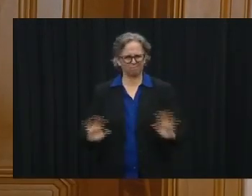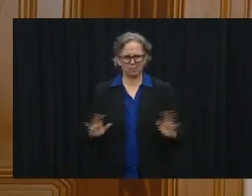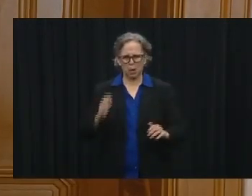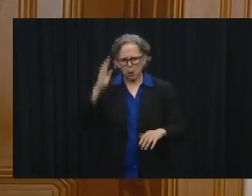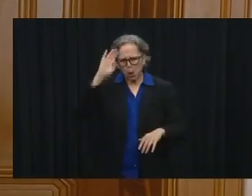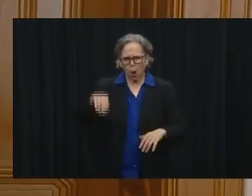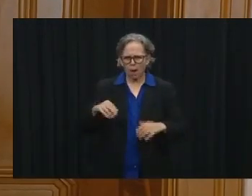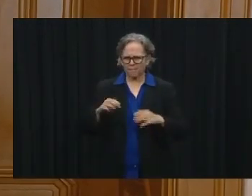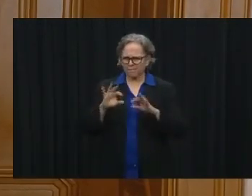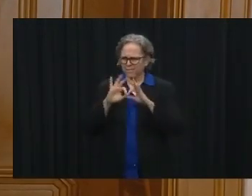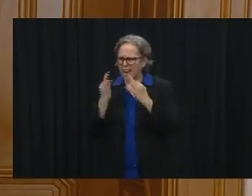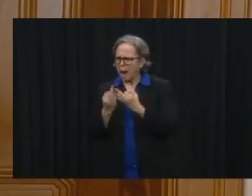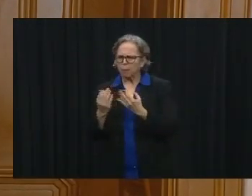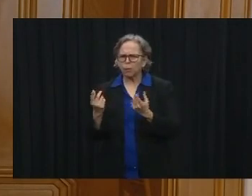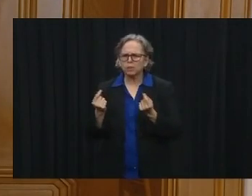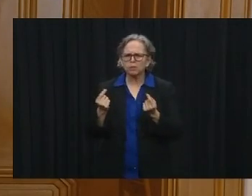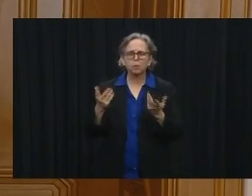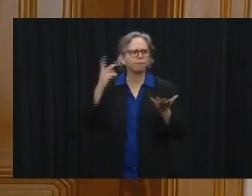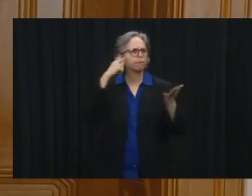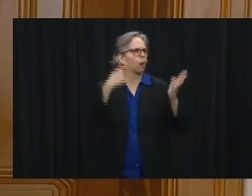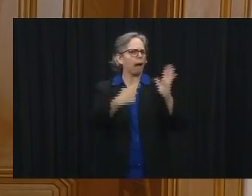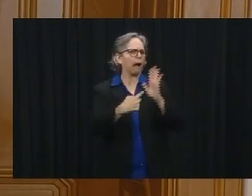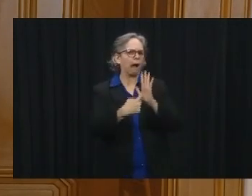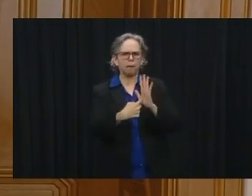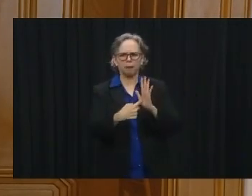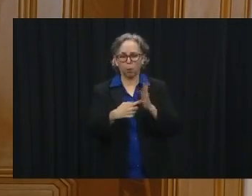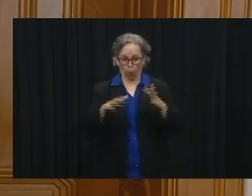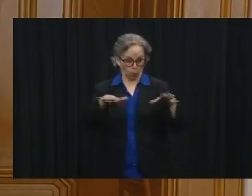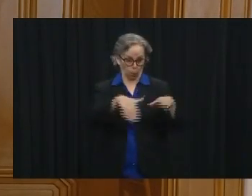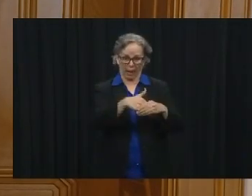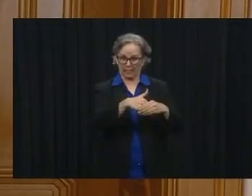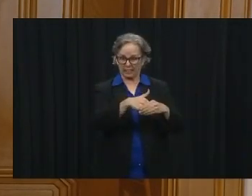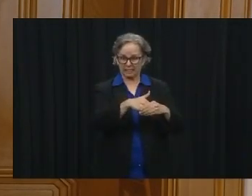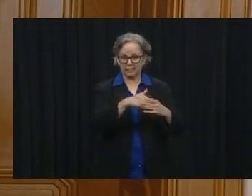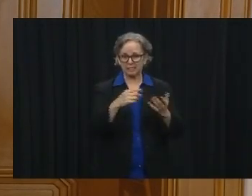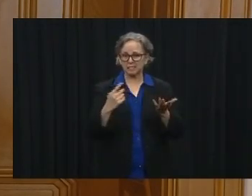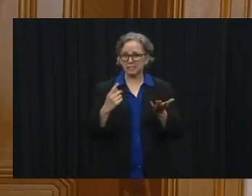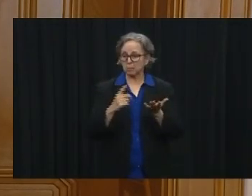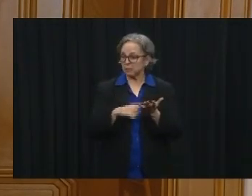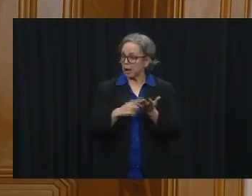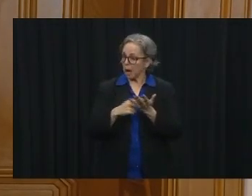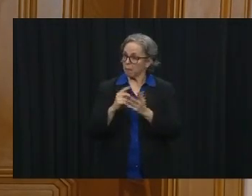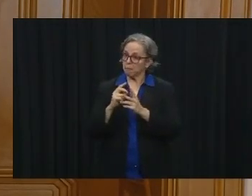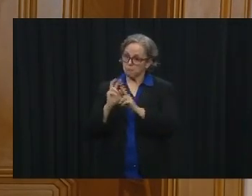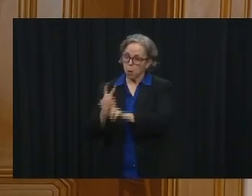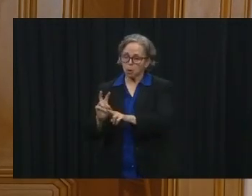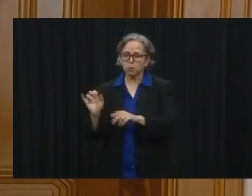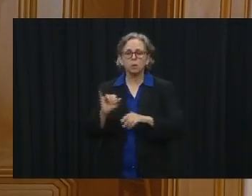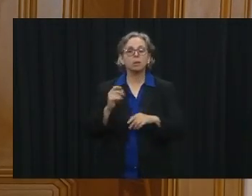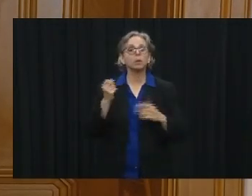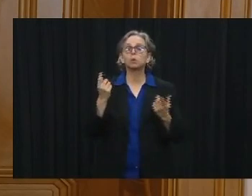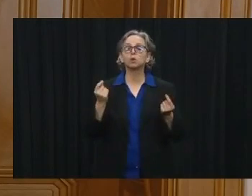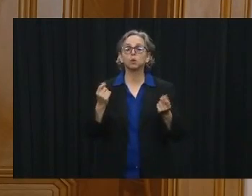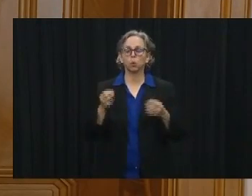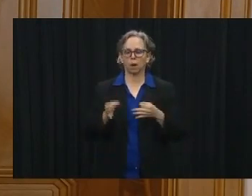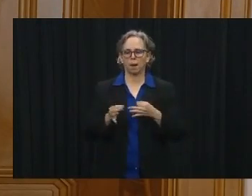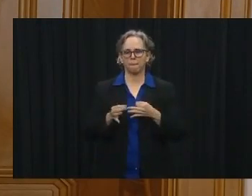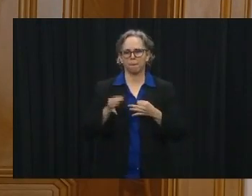let's say in regard to the weddings, in some cases the funerals. They're postponing the big